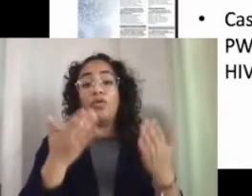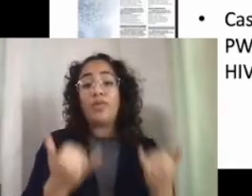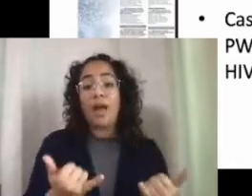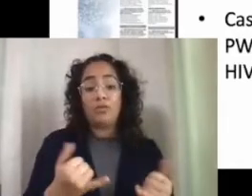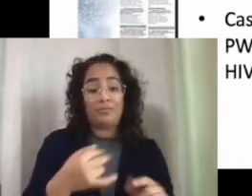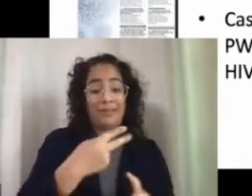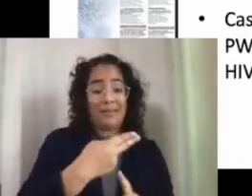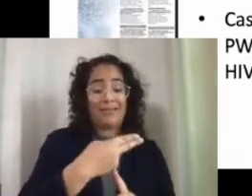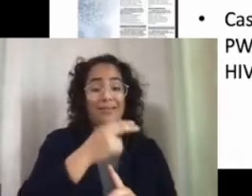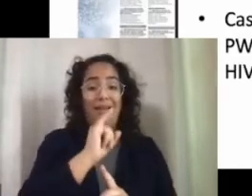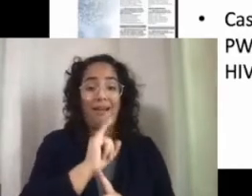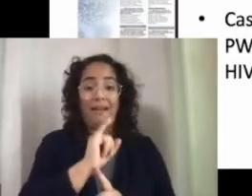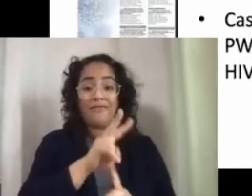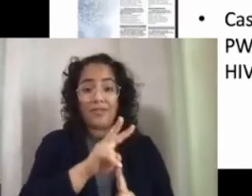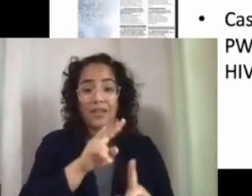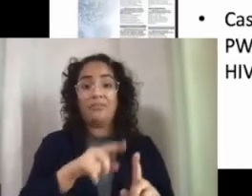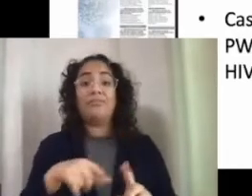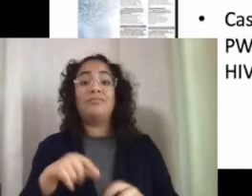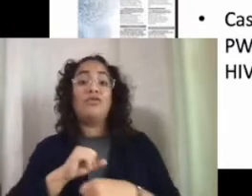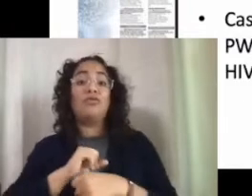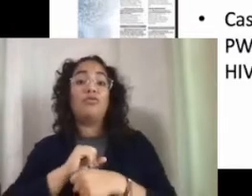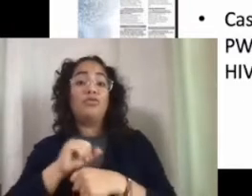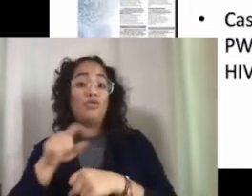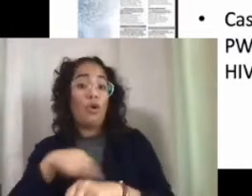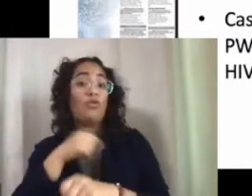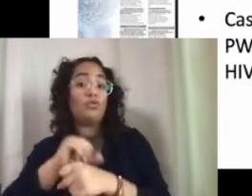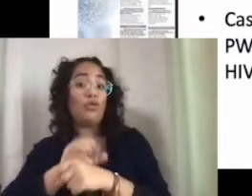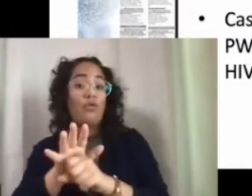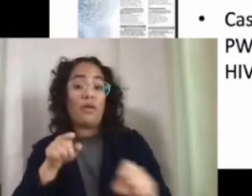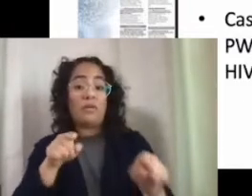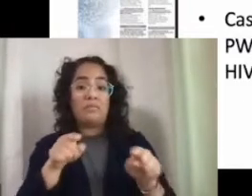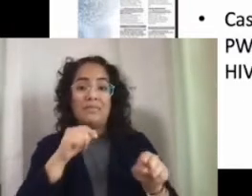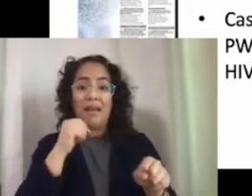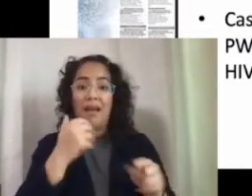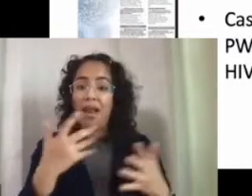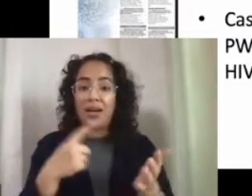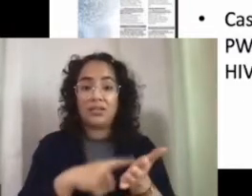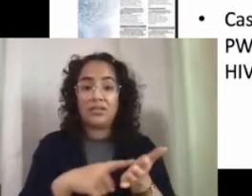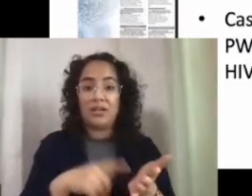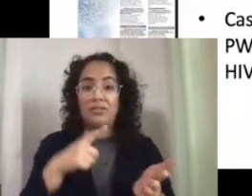few studies on this topic, which is kind of surprising to me.